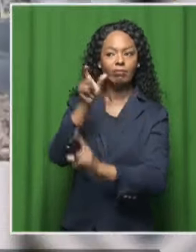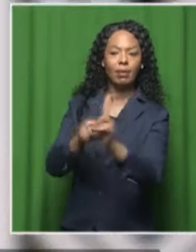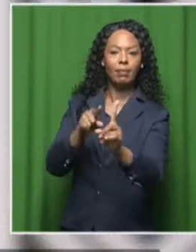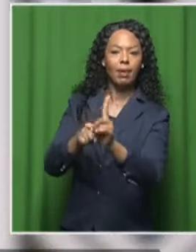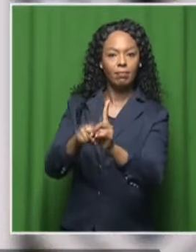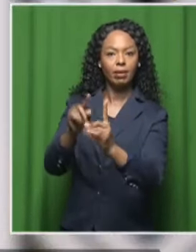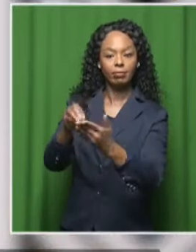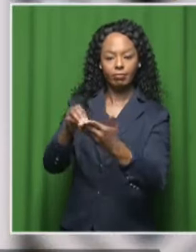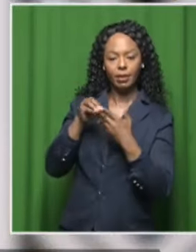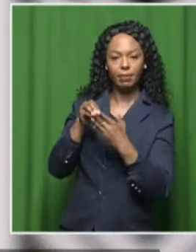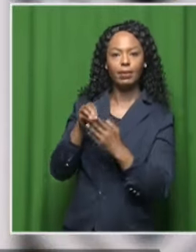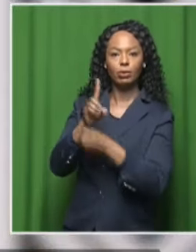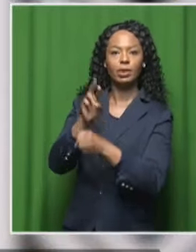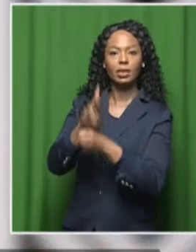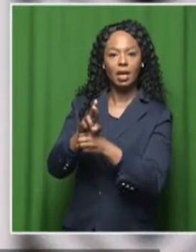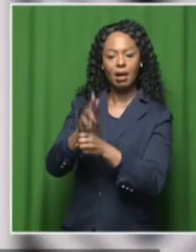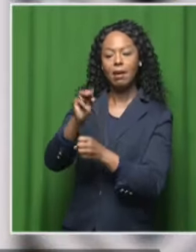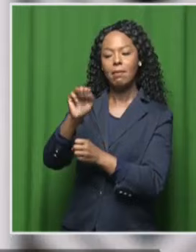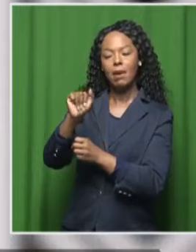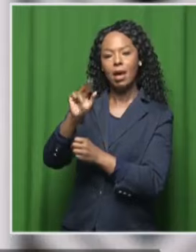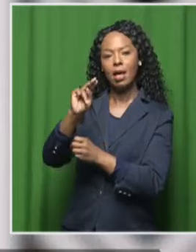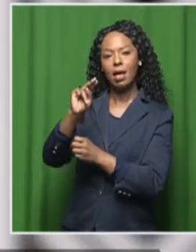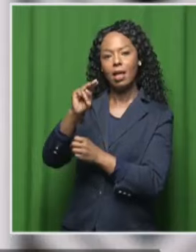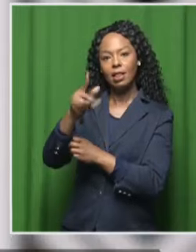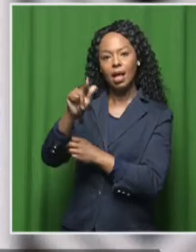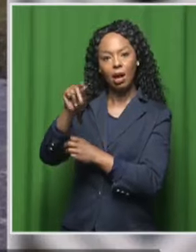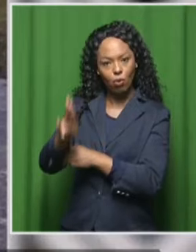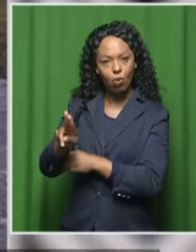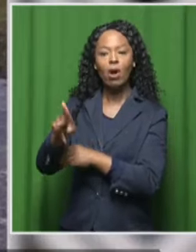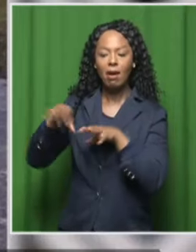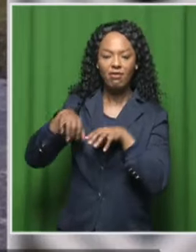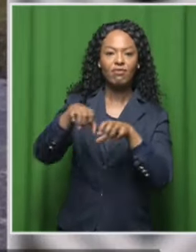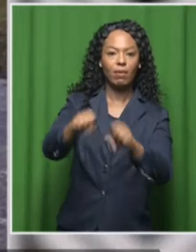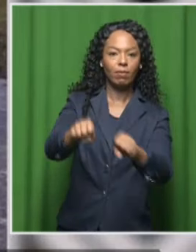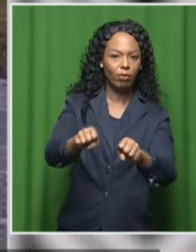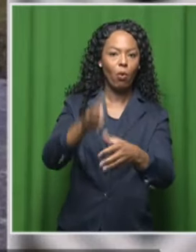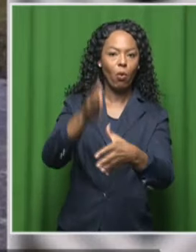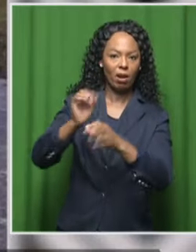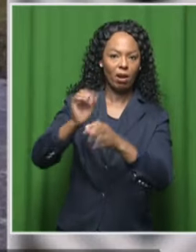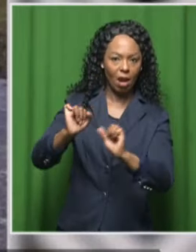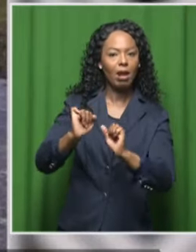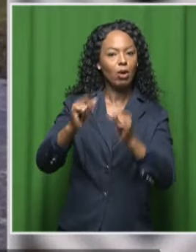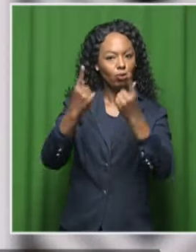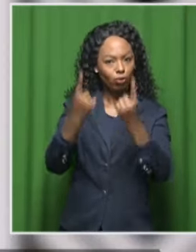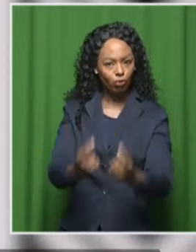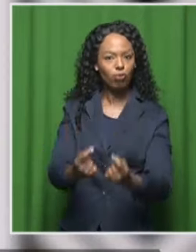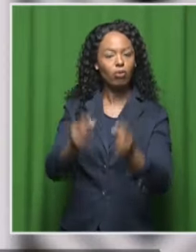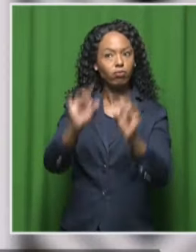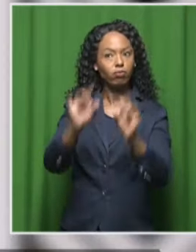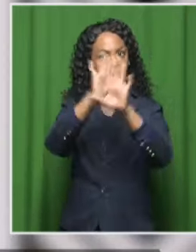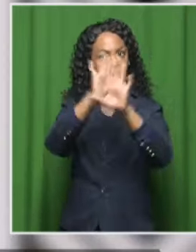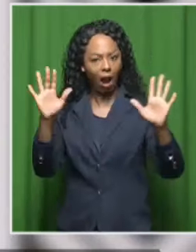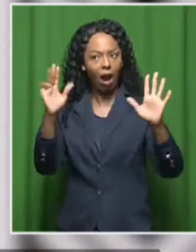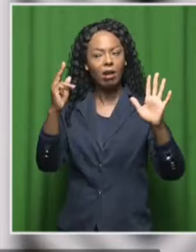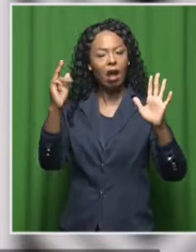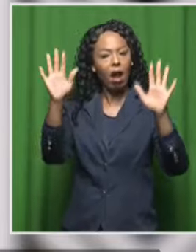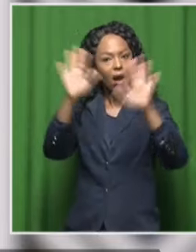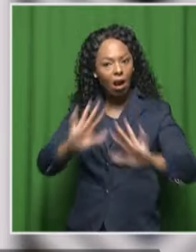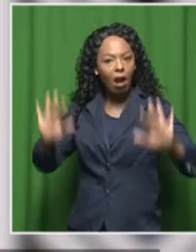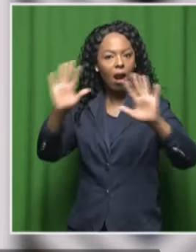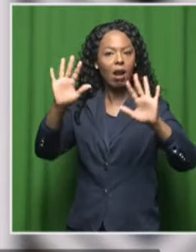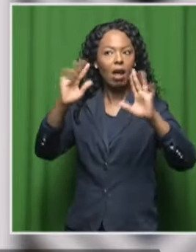brought Dr. Esther Mahlangu's legacy to life in vibrant colors and celebrate her first mural